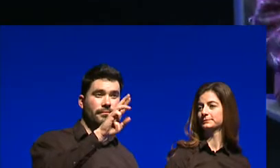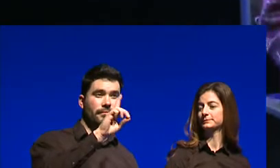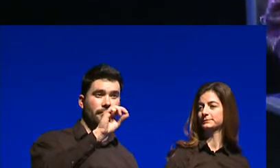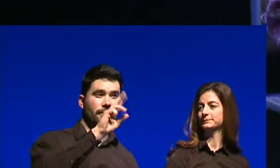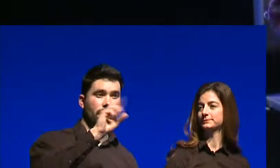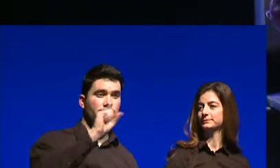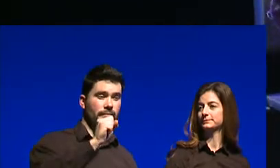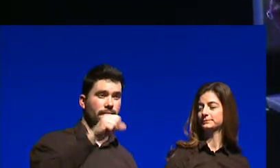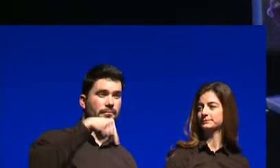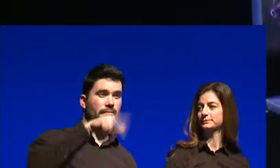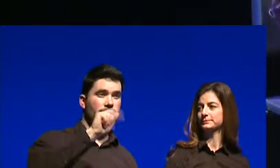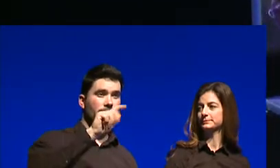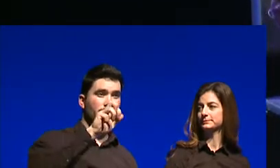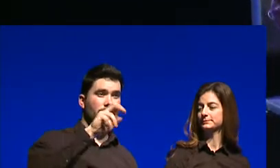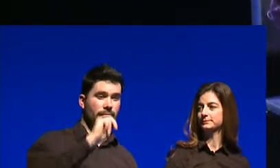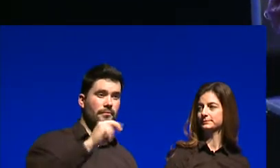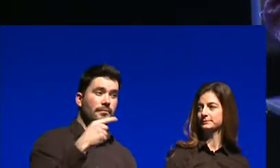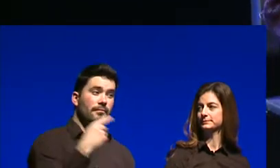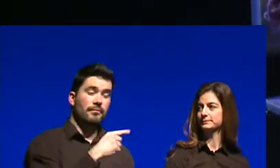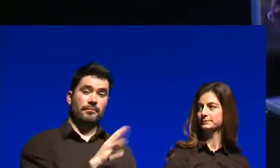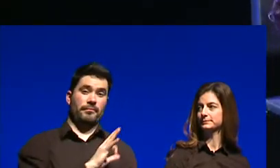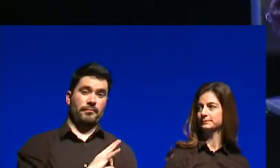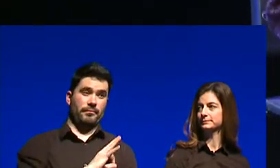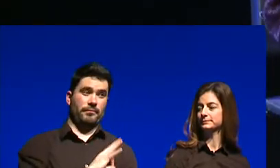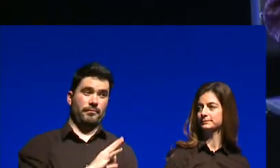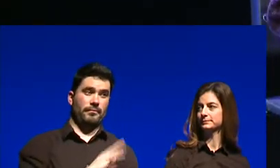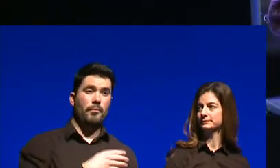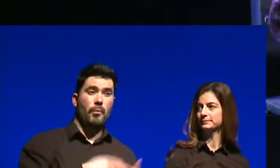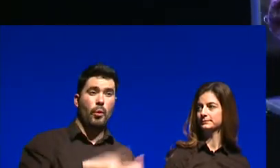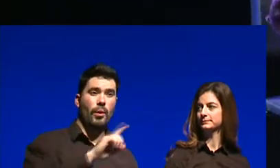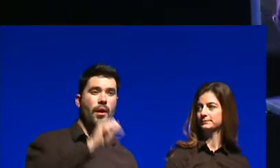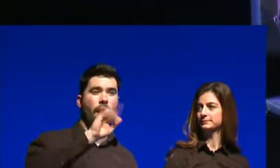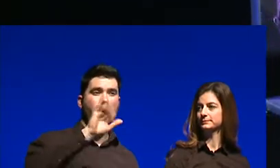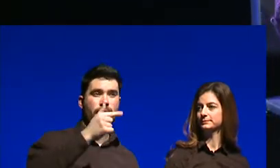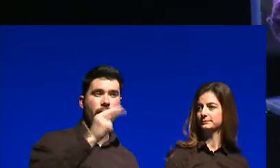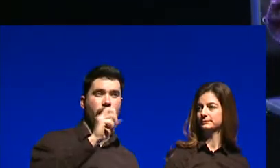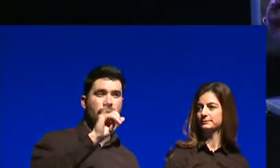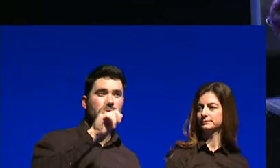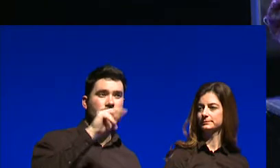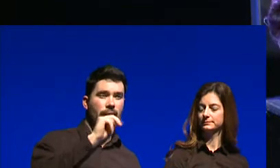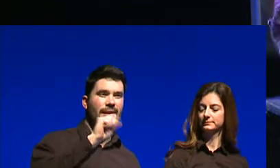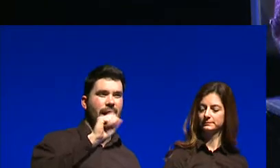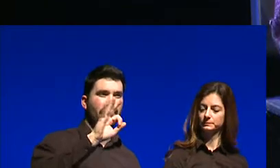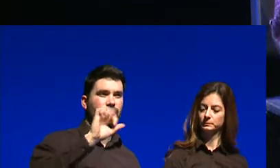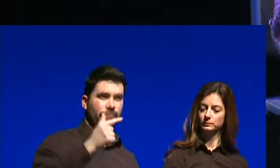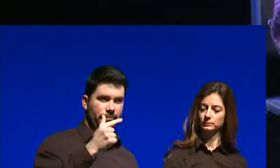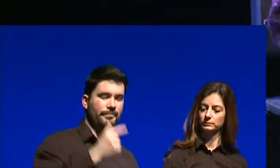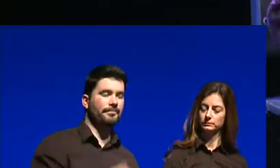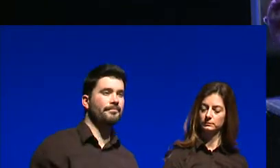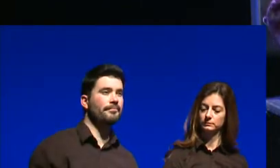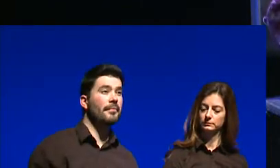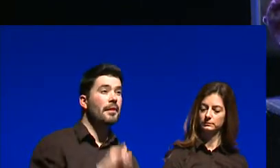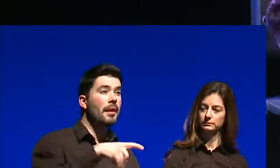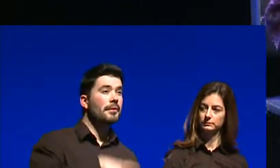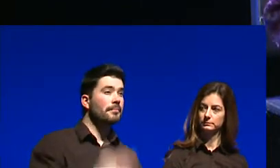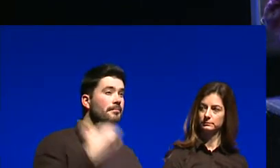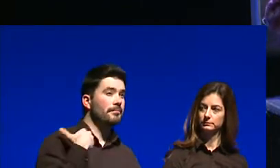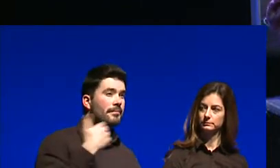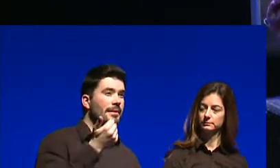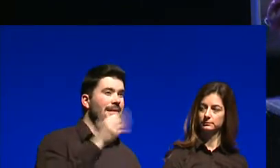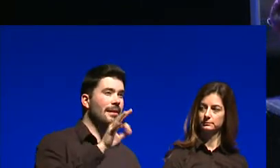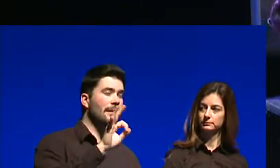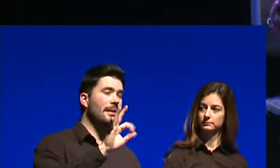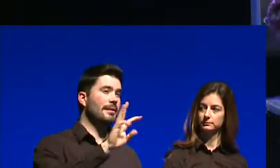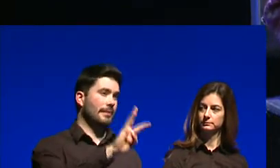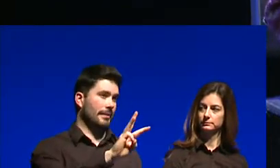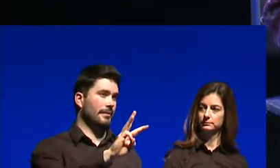15 saur sal 1374, saat 9 shab dar Kabul, Afghanistan, matavallid shudam. Fasl barani bud. Man